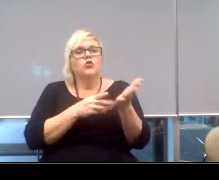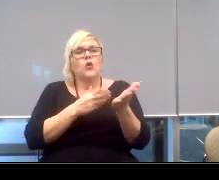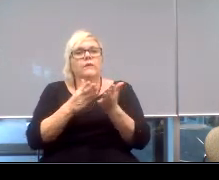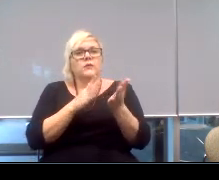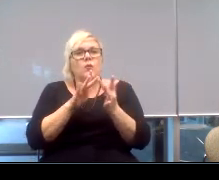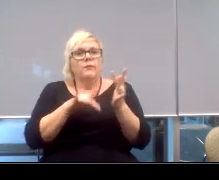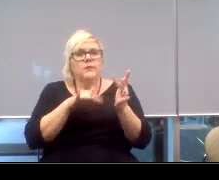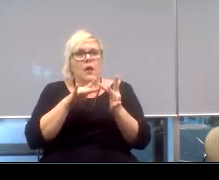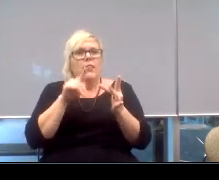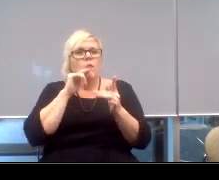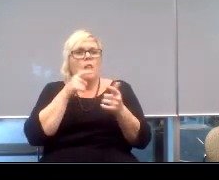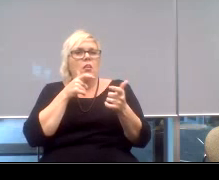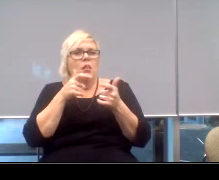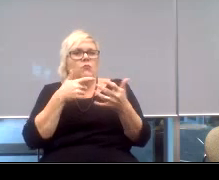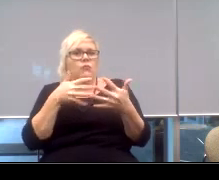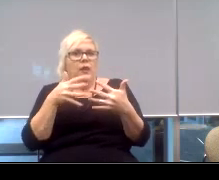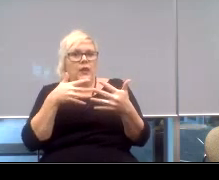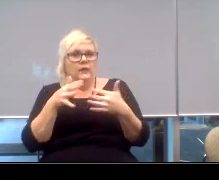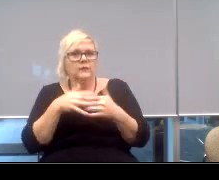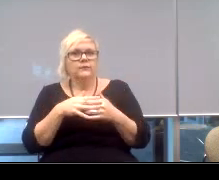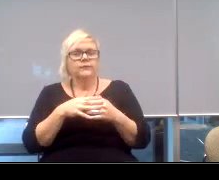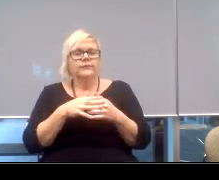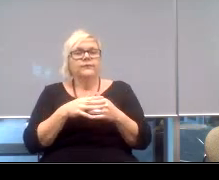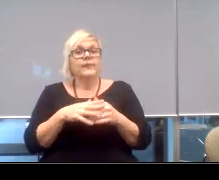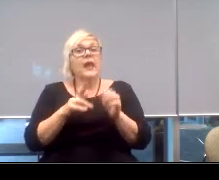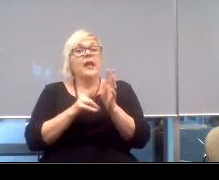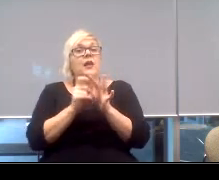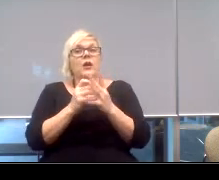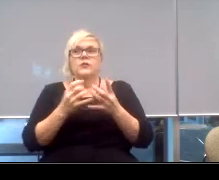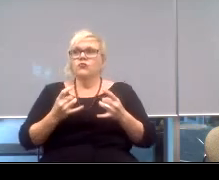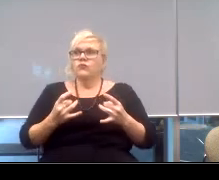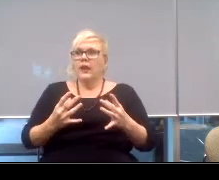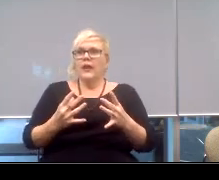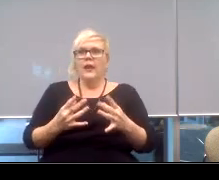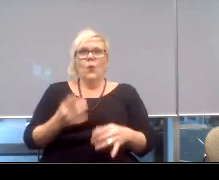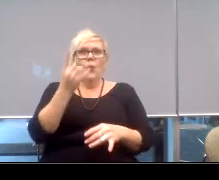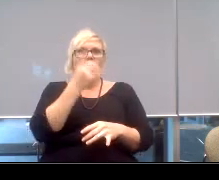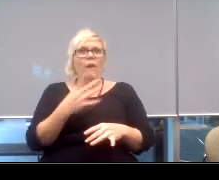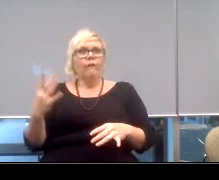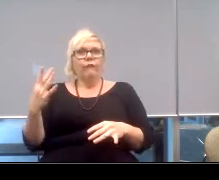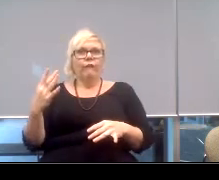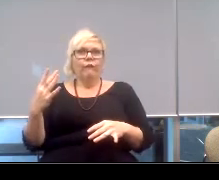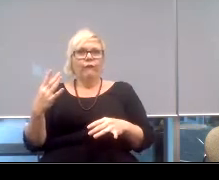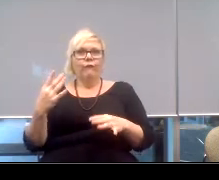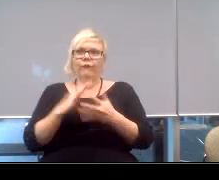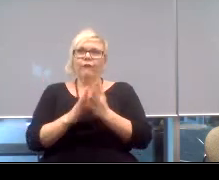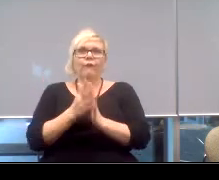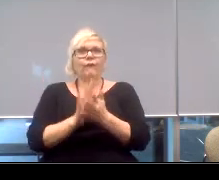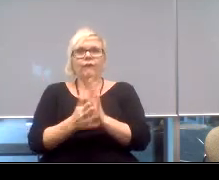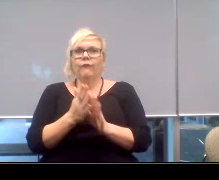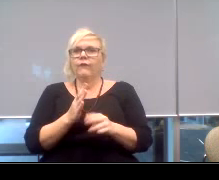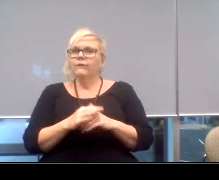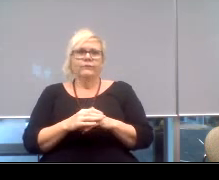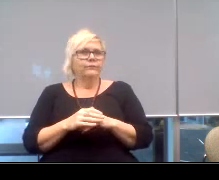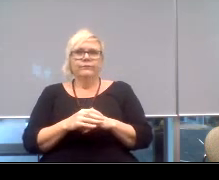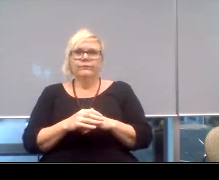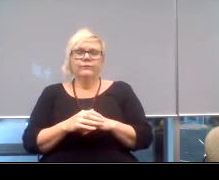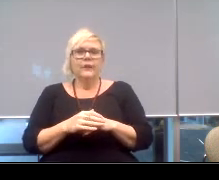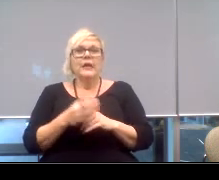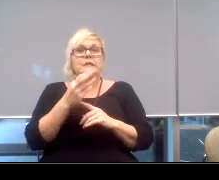So, getting NDIS ready is not a one-off activity. Most organisations will be delivering supports and services since trial and